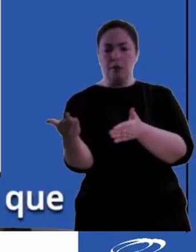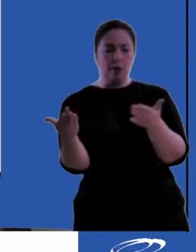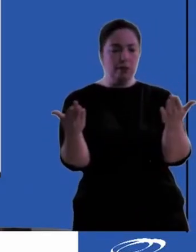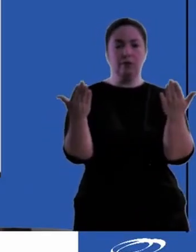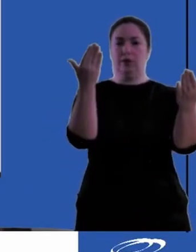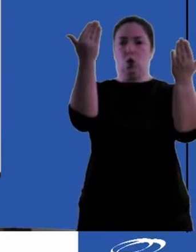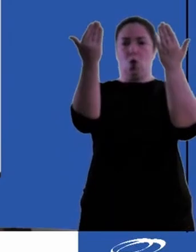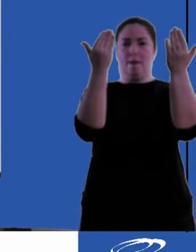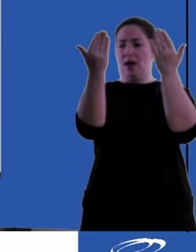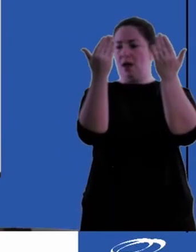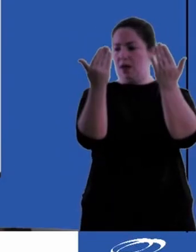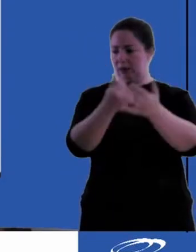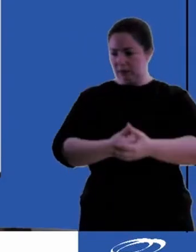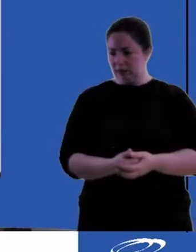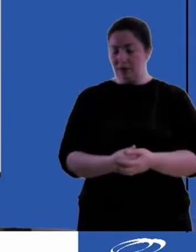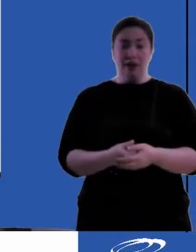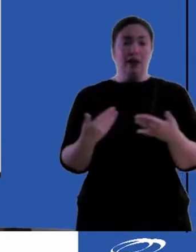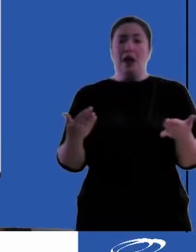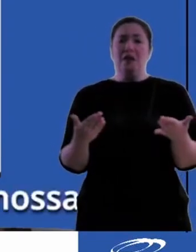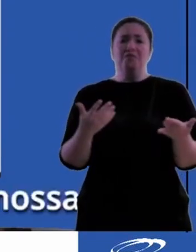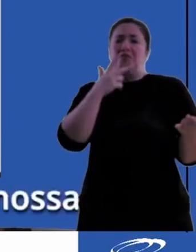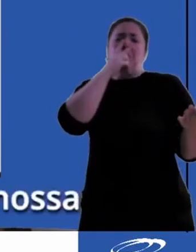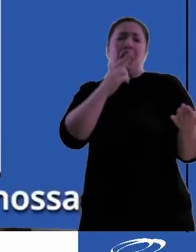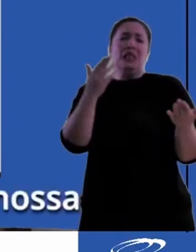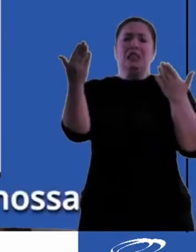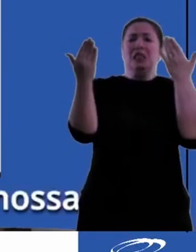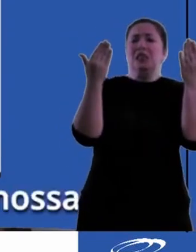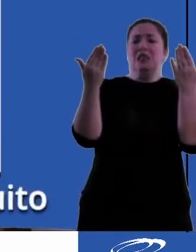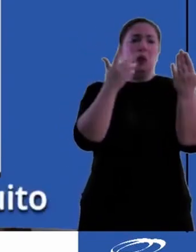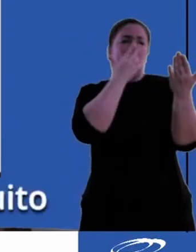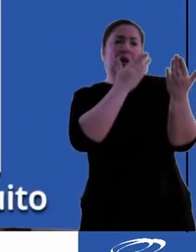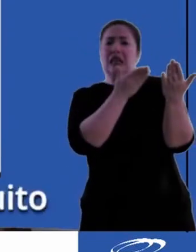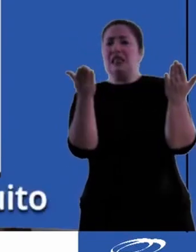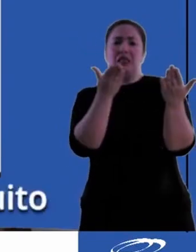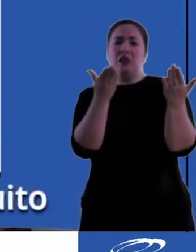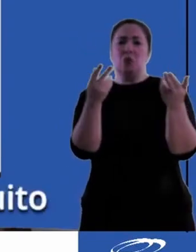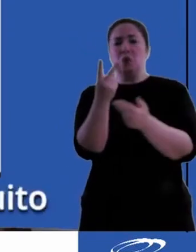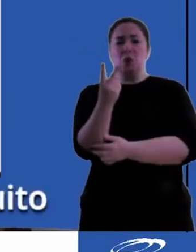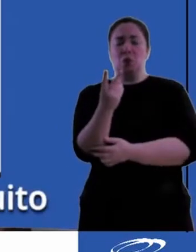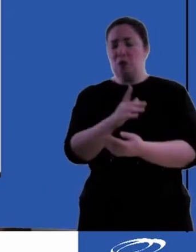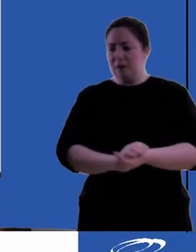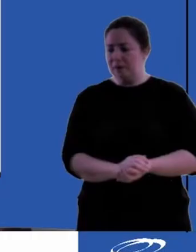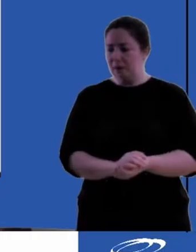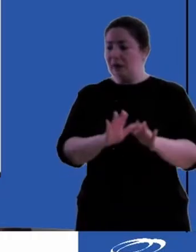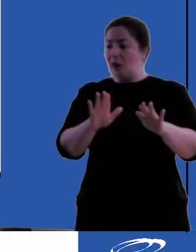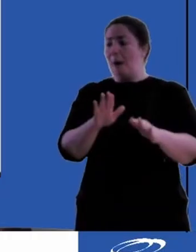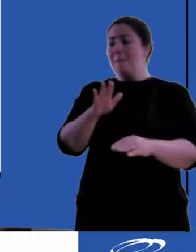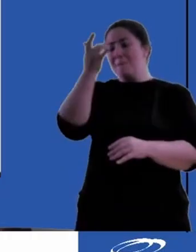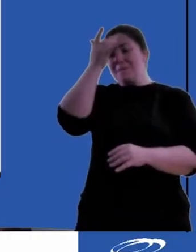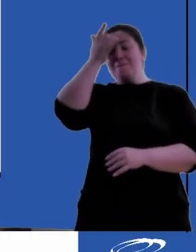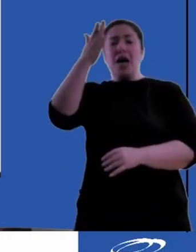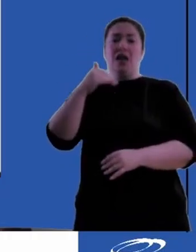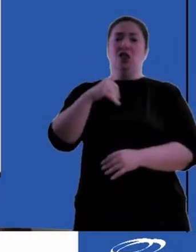the results would be similar. And then we could switch to doing our cultures in blood culture bottles, which is much easier for the laboratory because